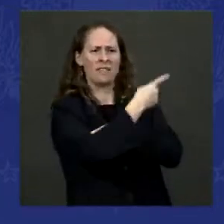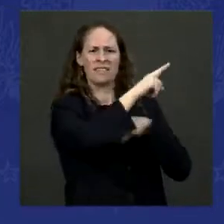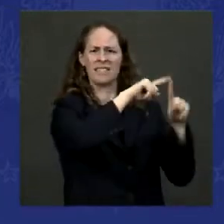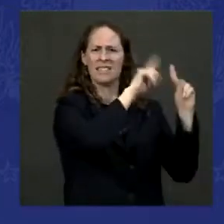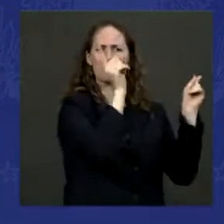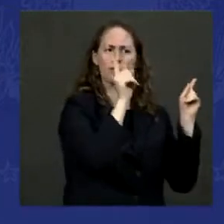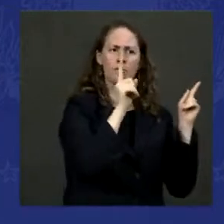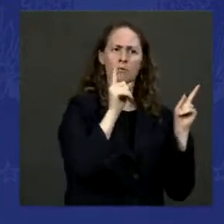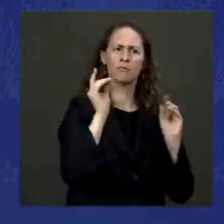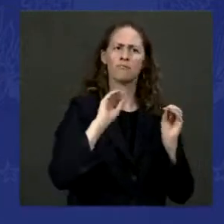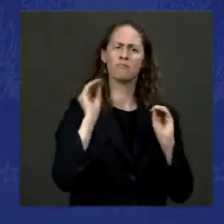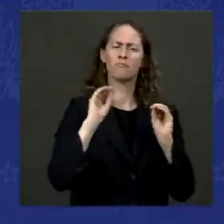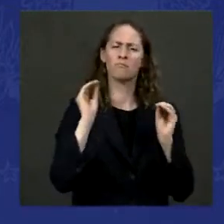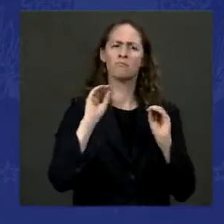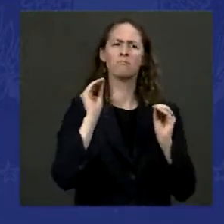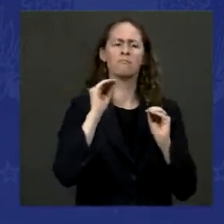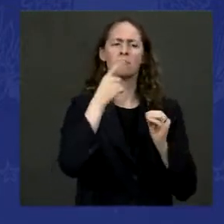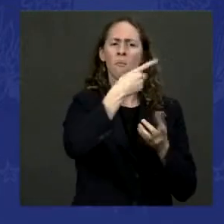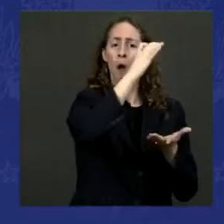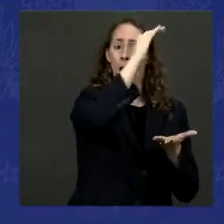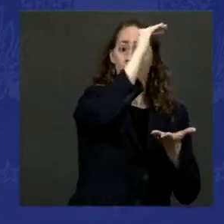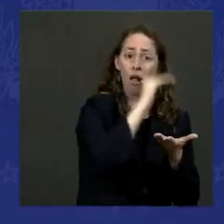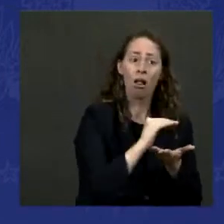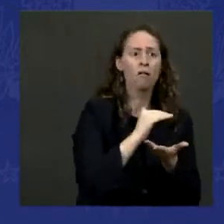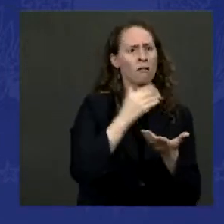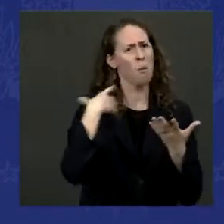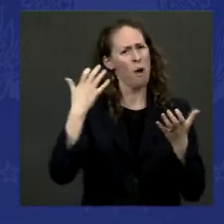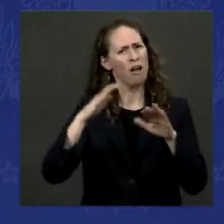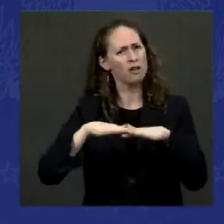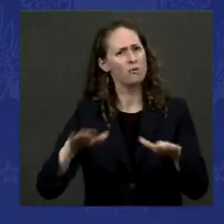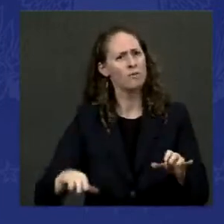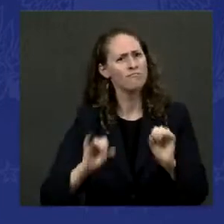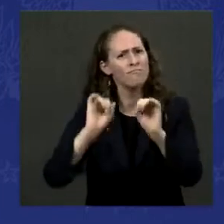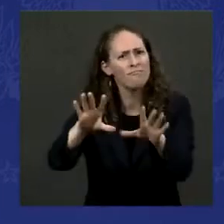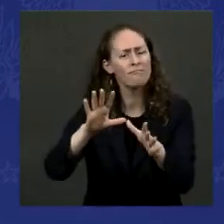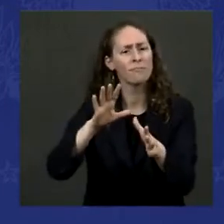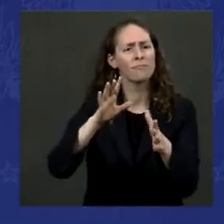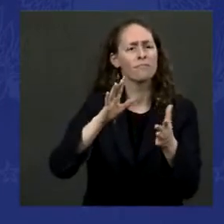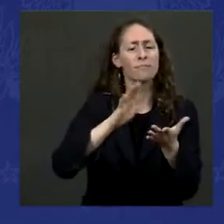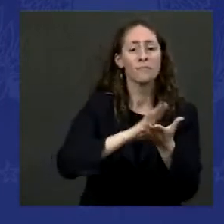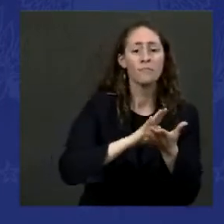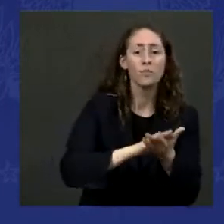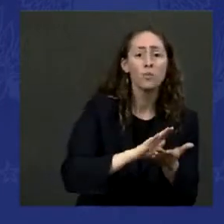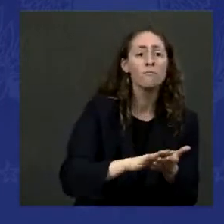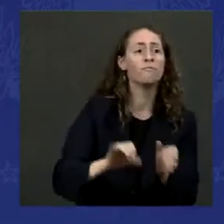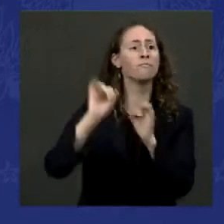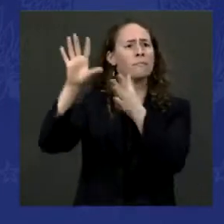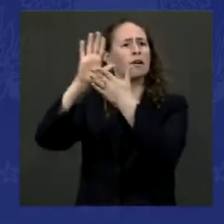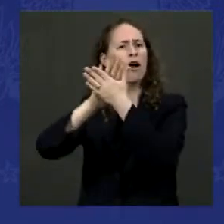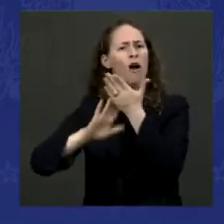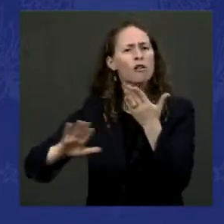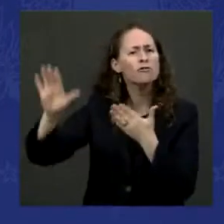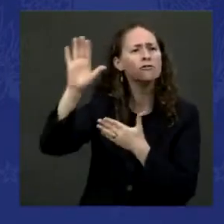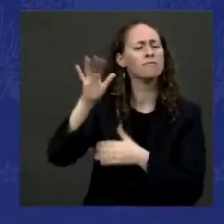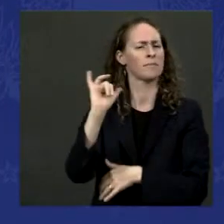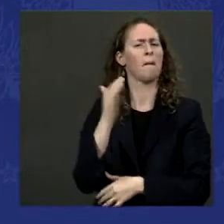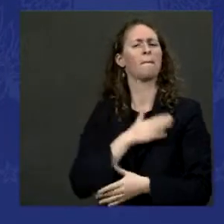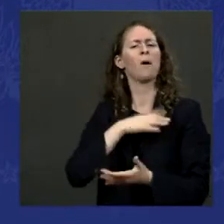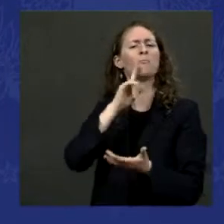of years they want their children to go to school or people to go to school. You've heard me say it before, as my wife says.